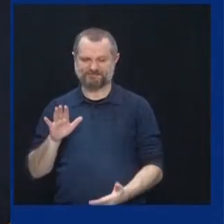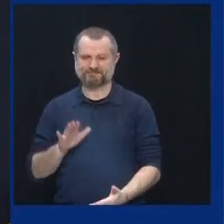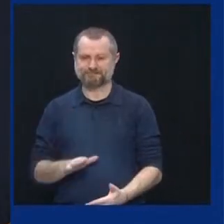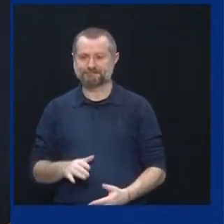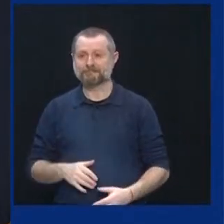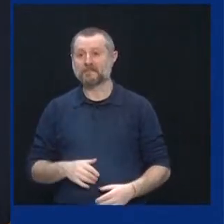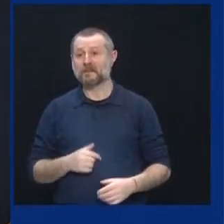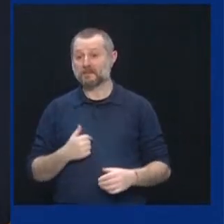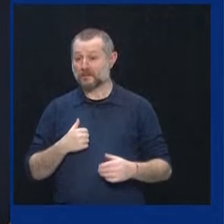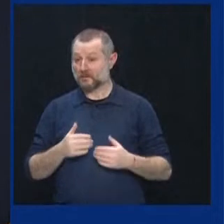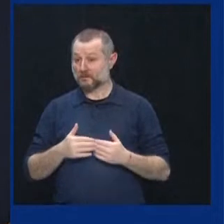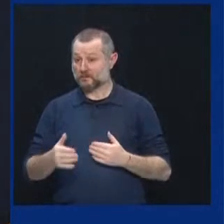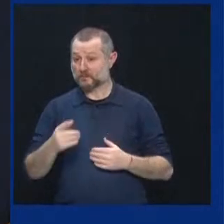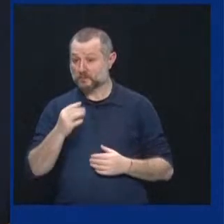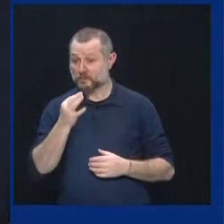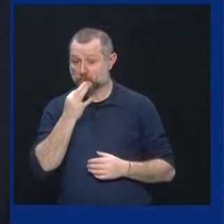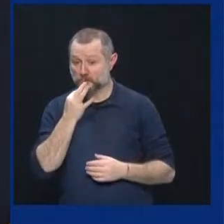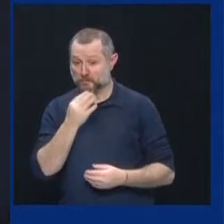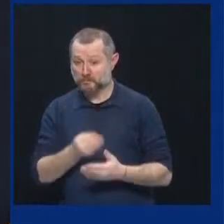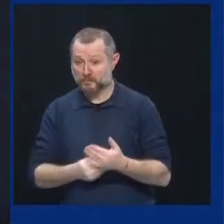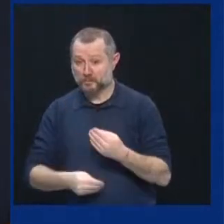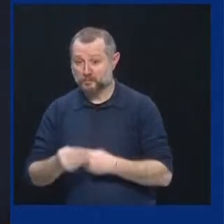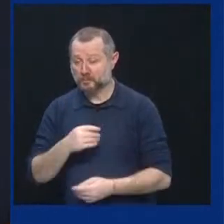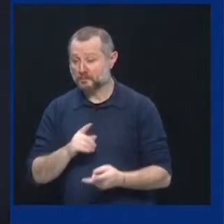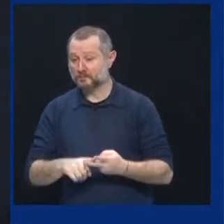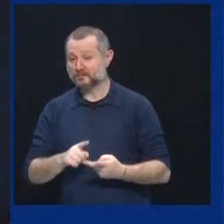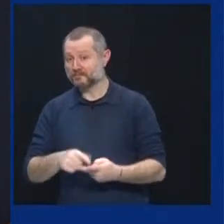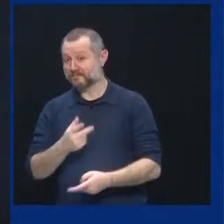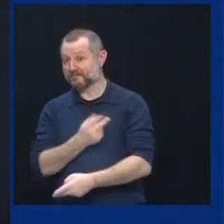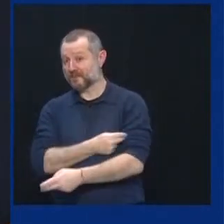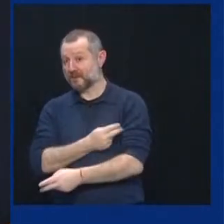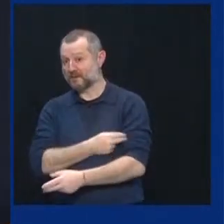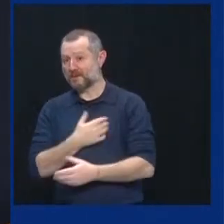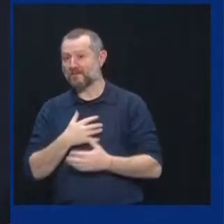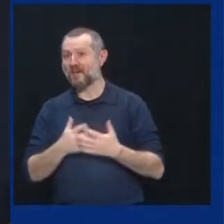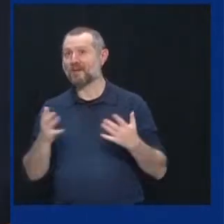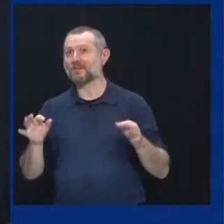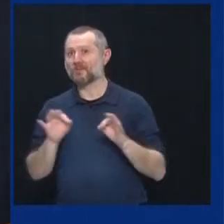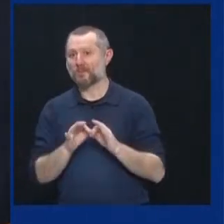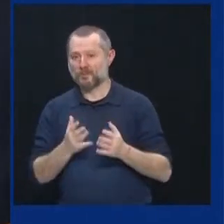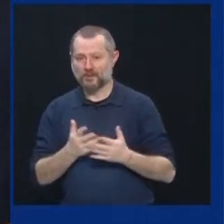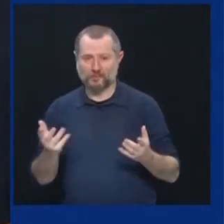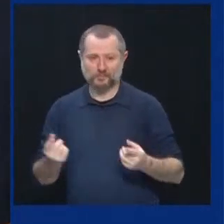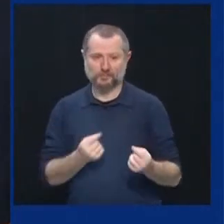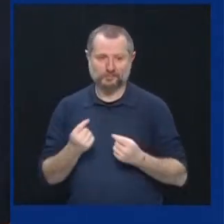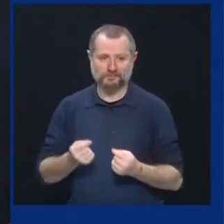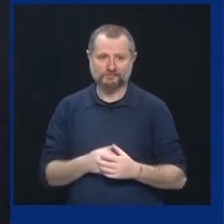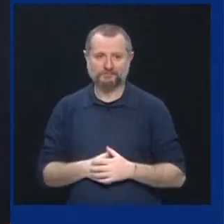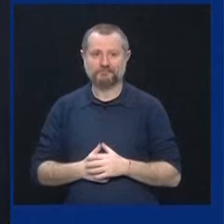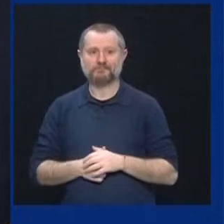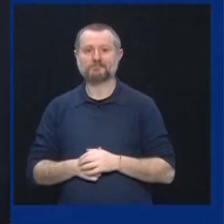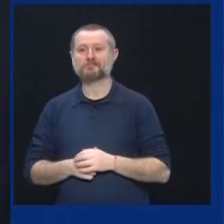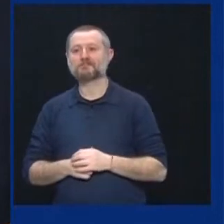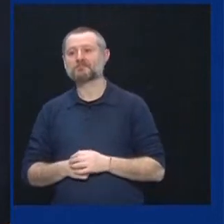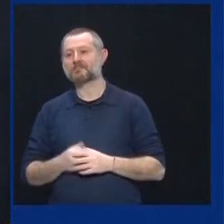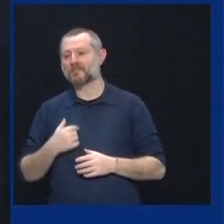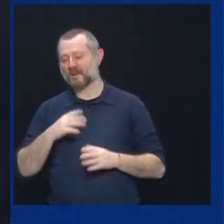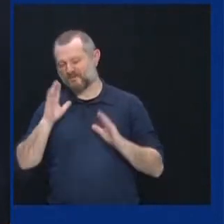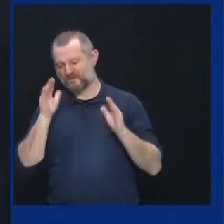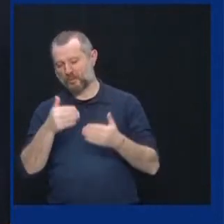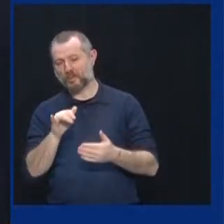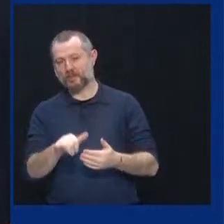budget, we have to do vaccinations, we have a lot of important work to do together, and that's what we should be focused